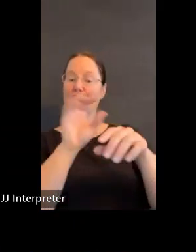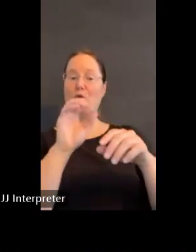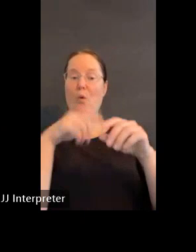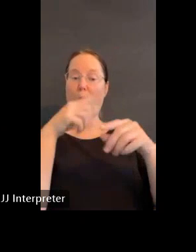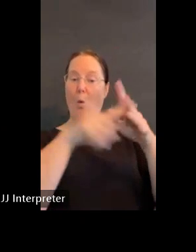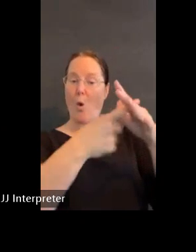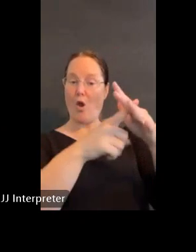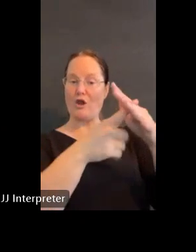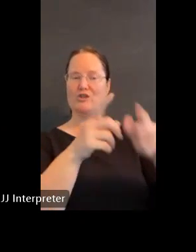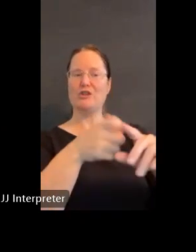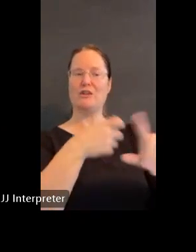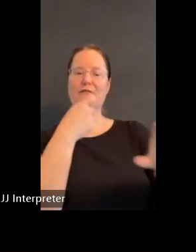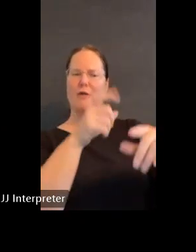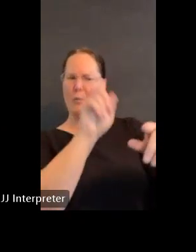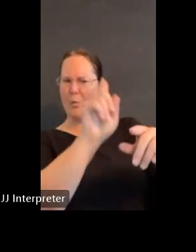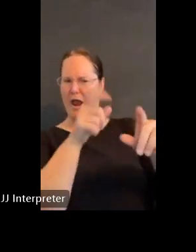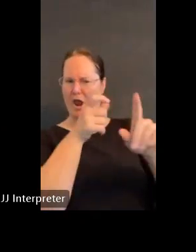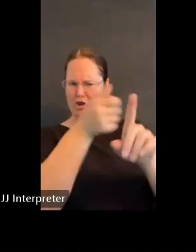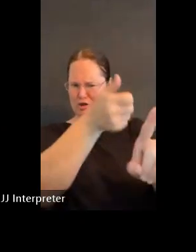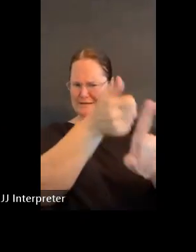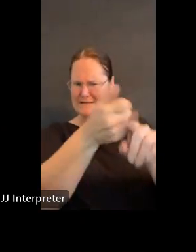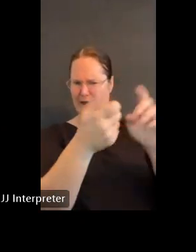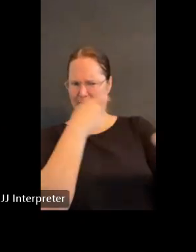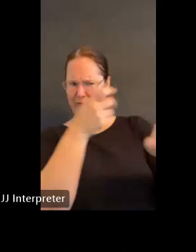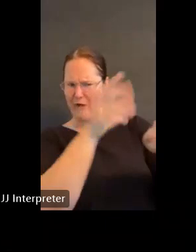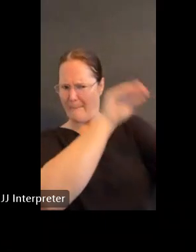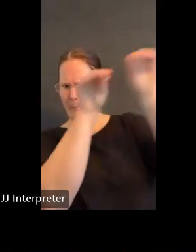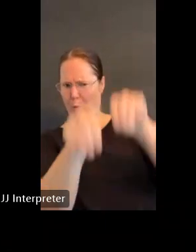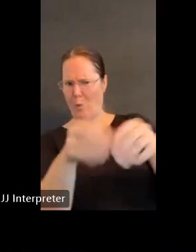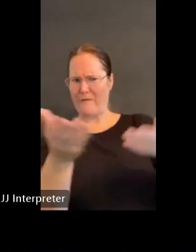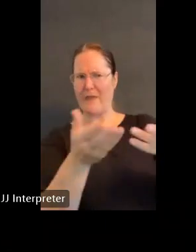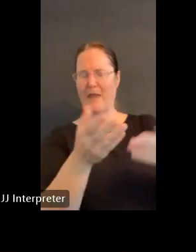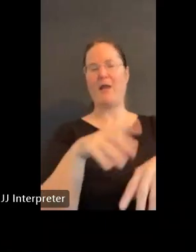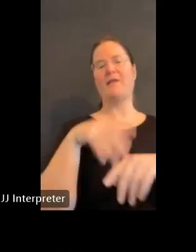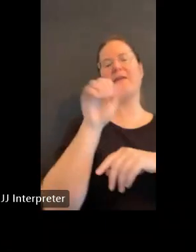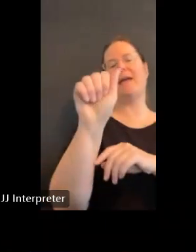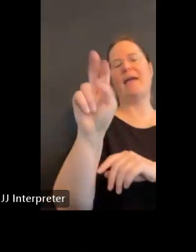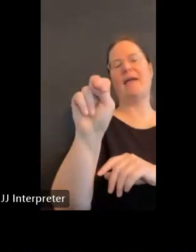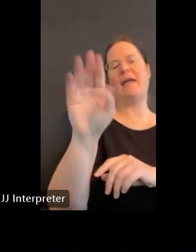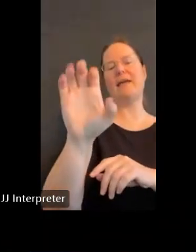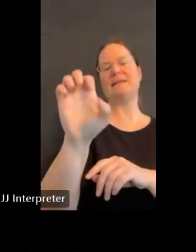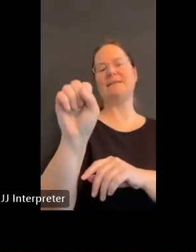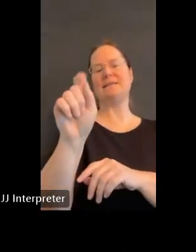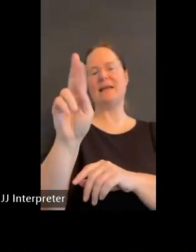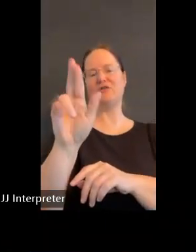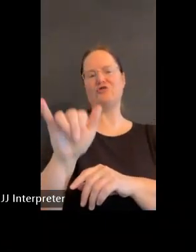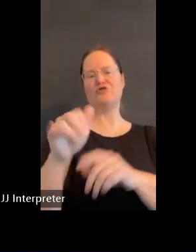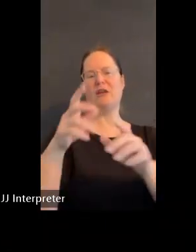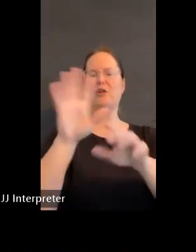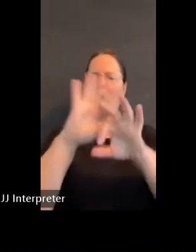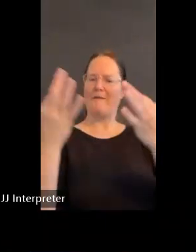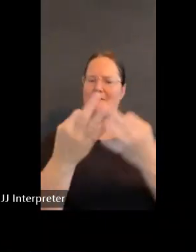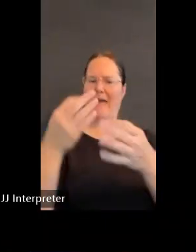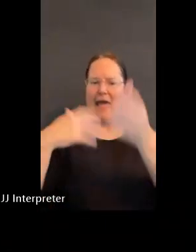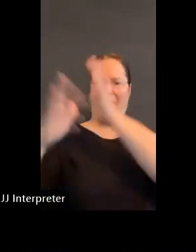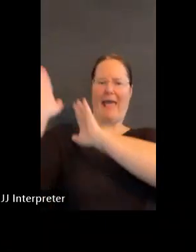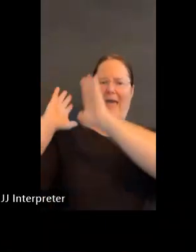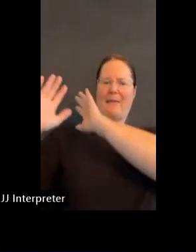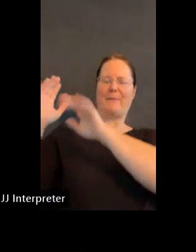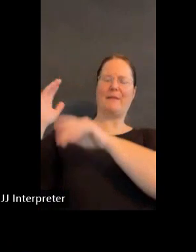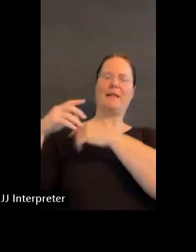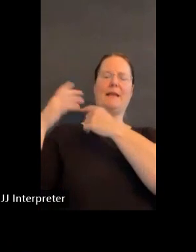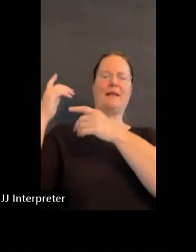refer to your family's ancestry, where your family is from, versus you specifically if you